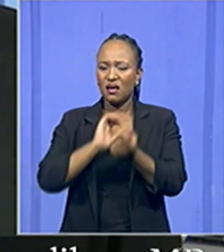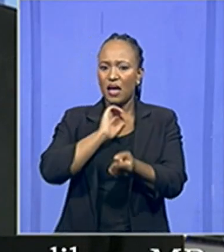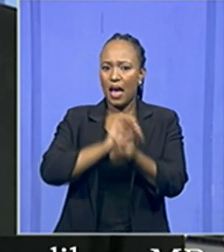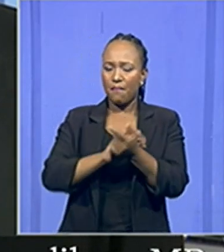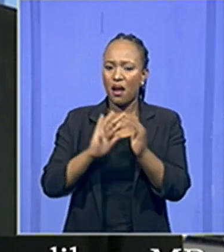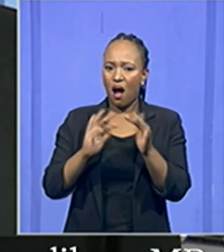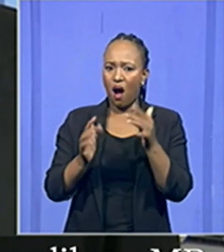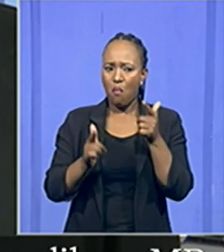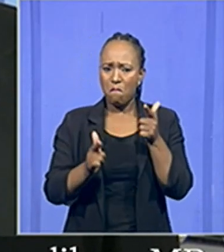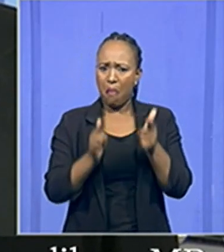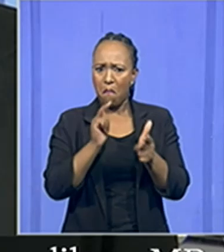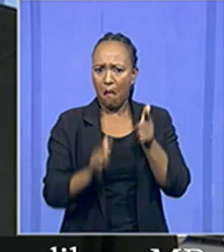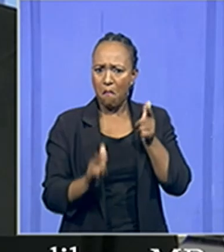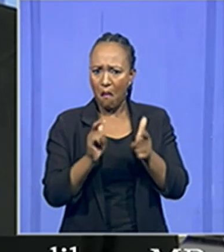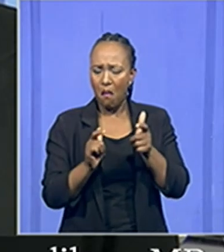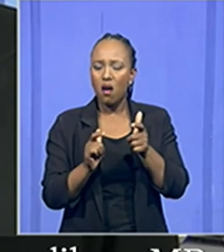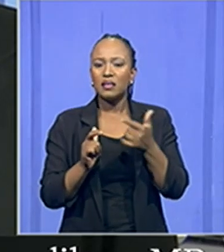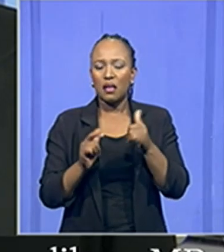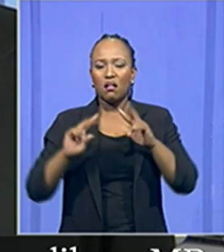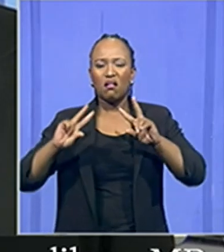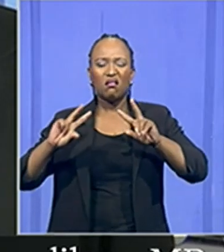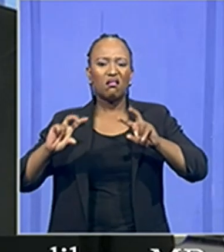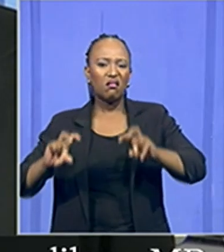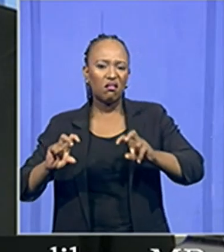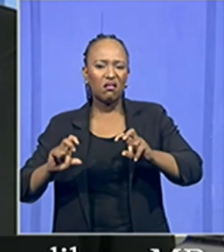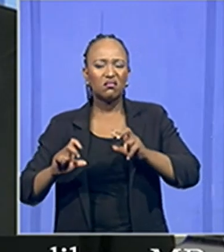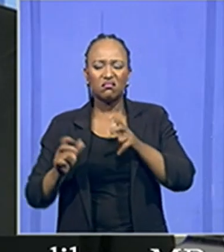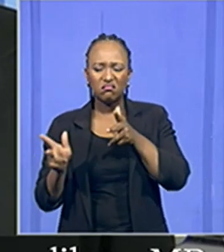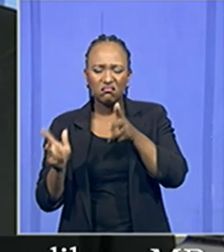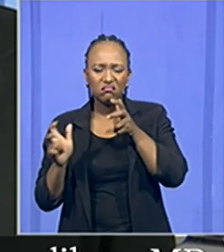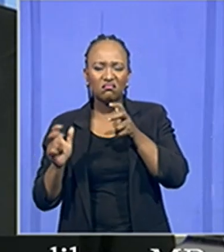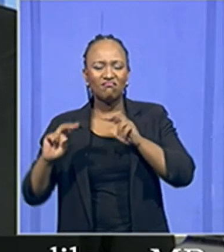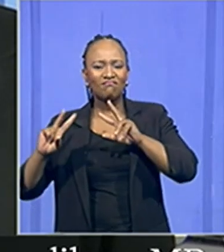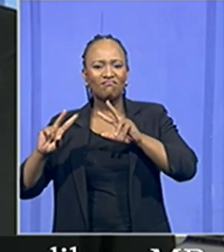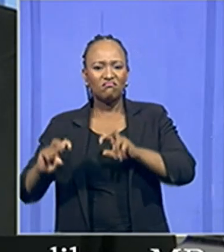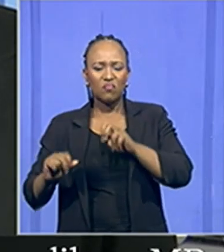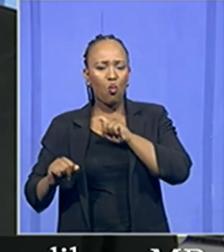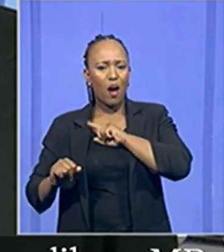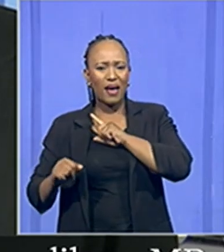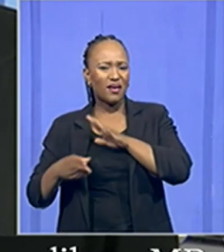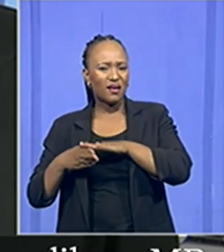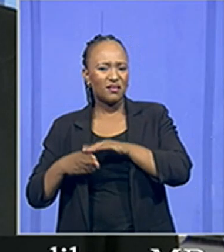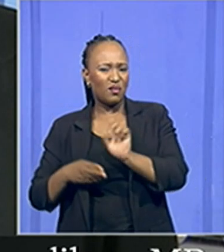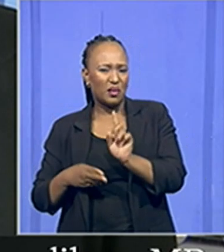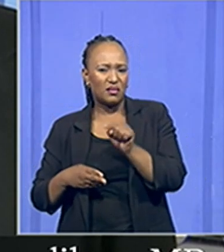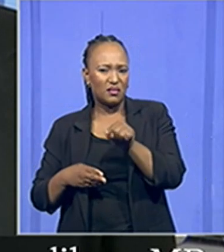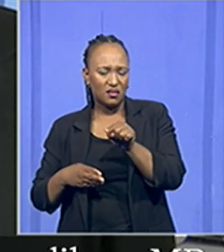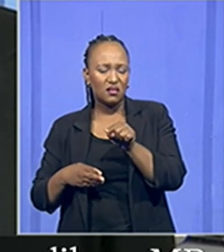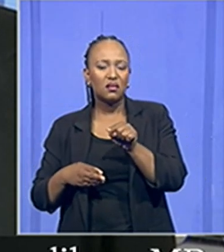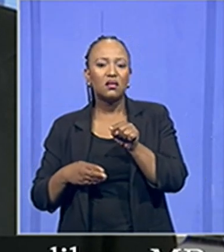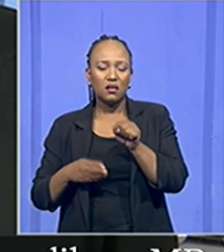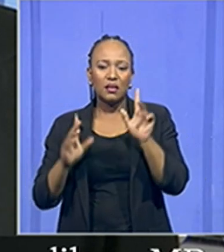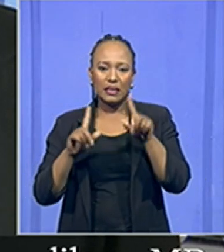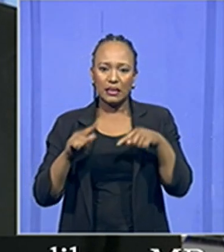as the motive. So we are doing our best. There is a team that has immediately been